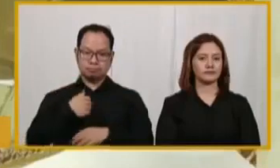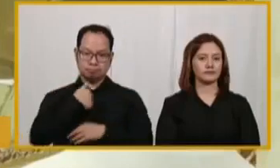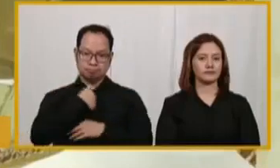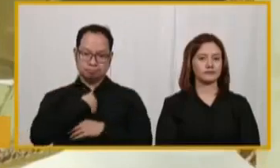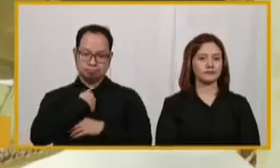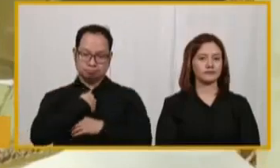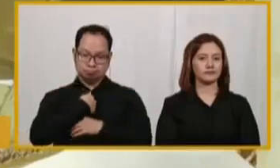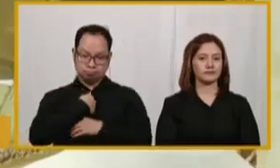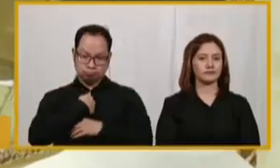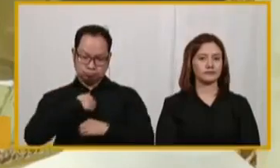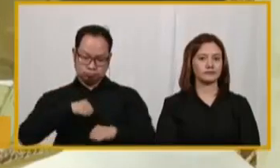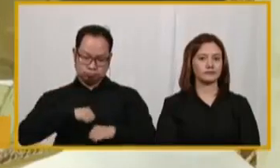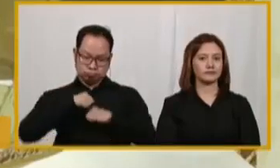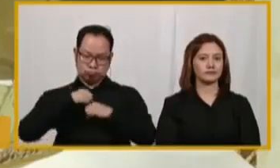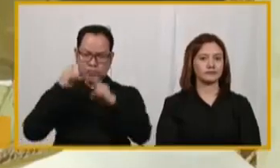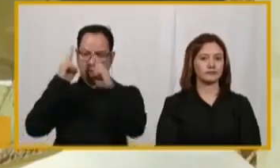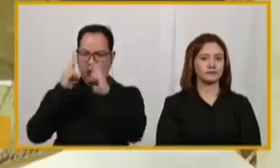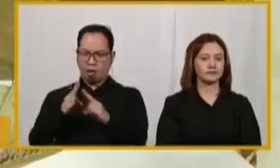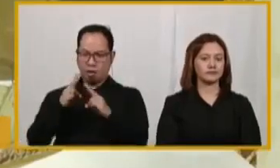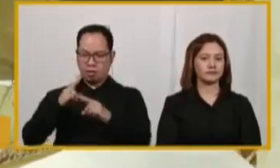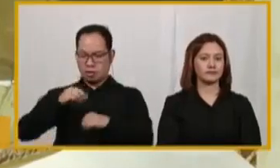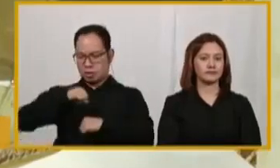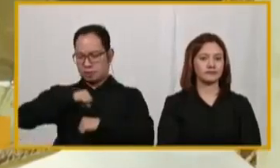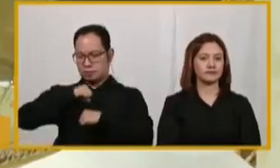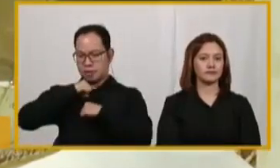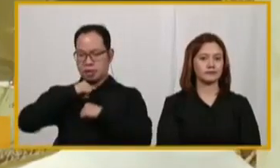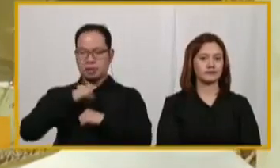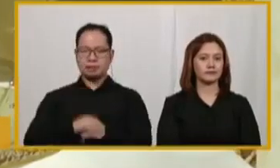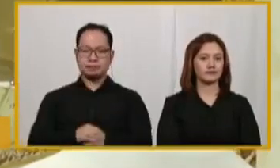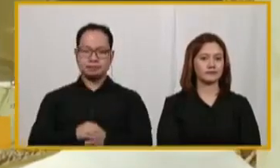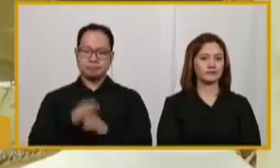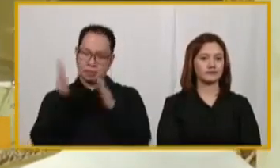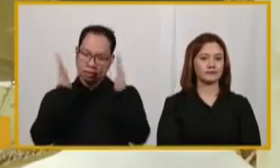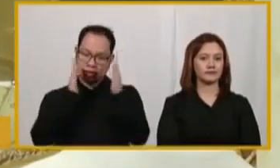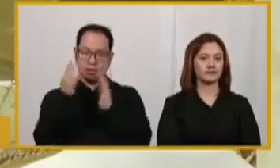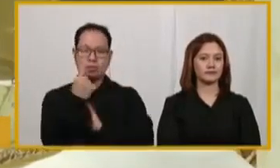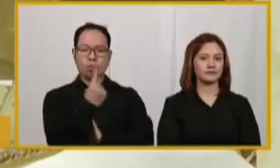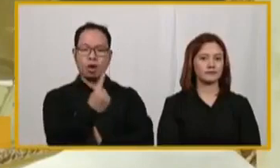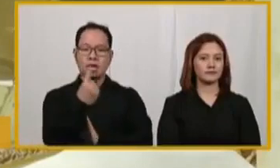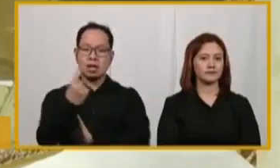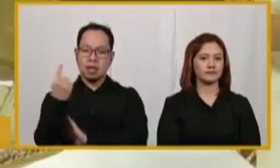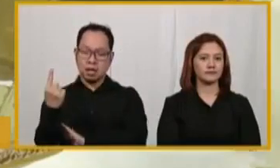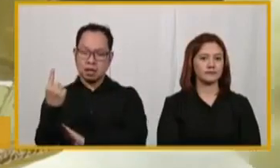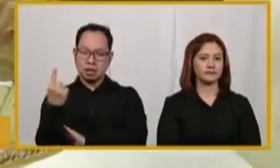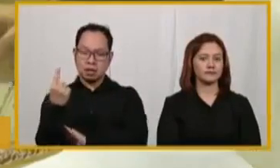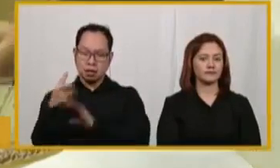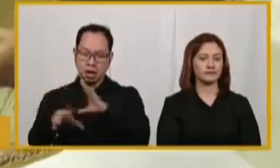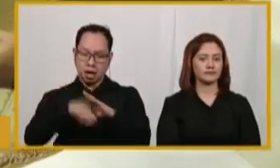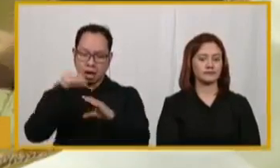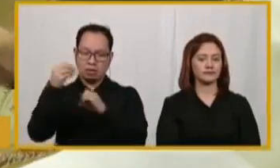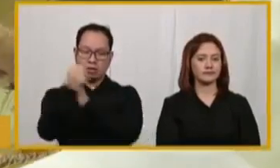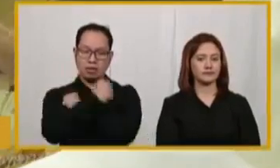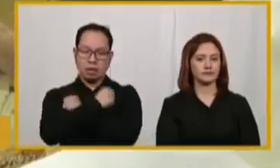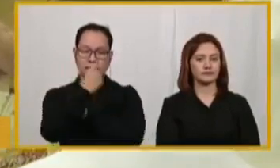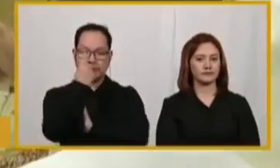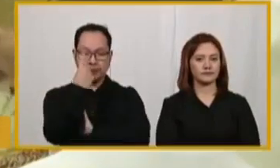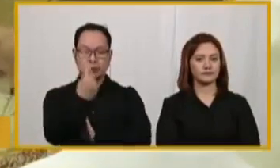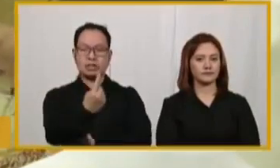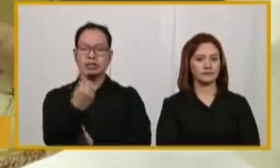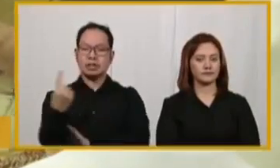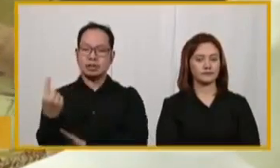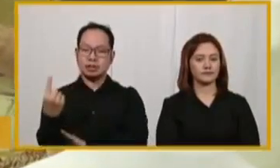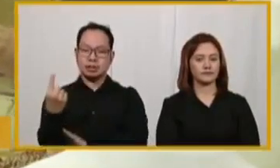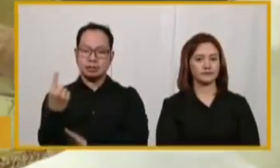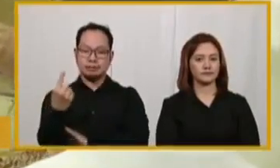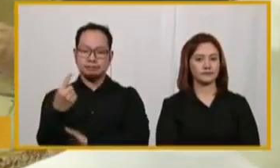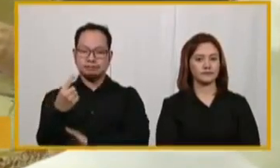self-entitlement, honors, and pride, and to serve one another out of love for each other and